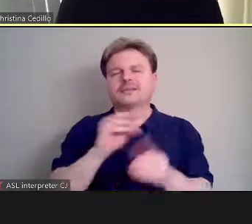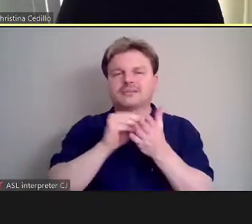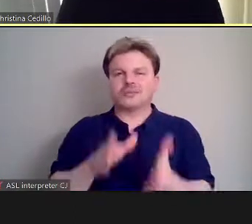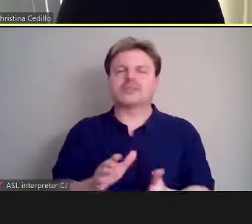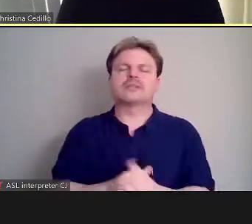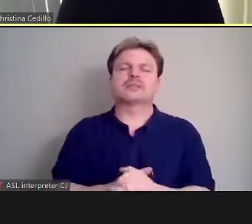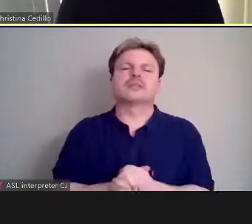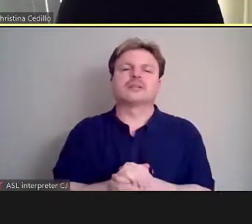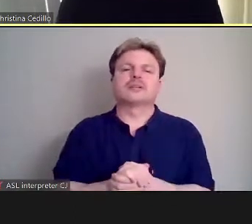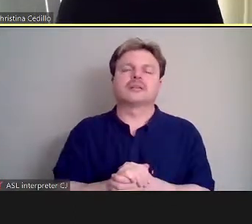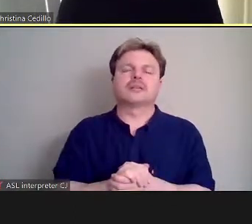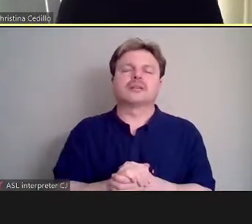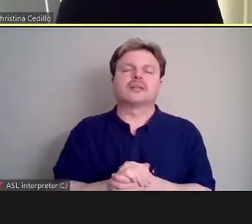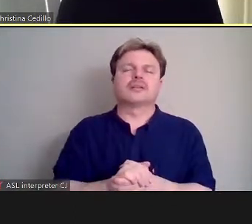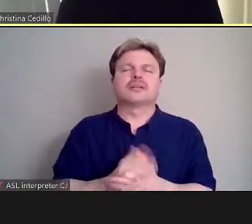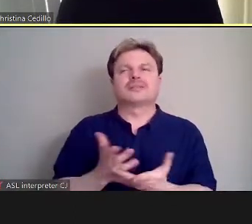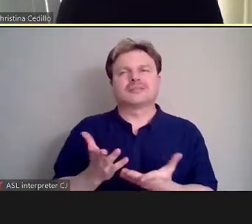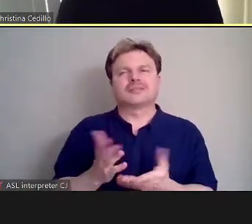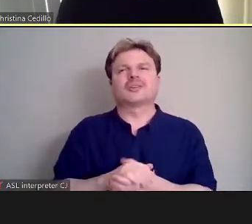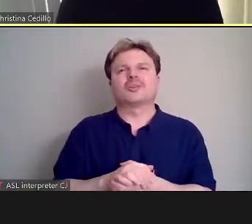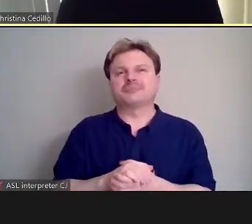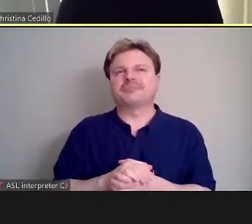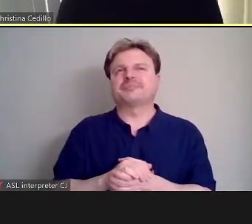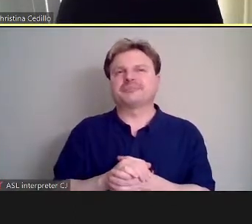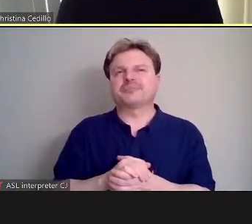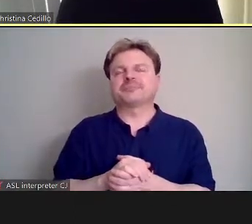So again,